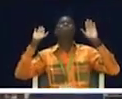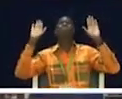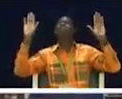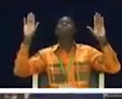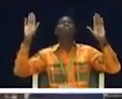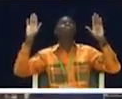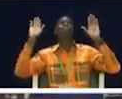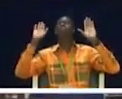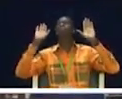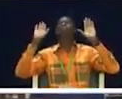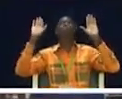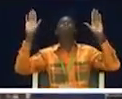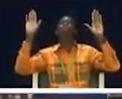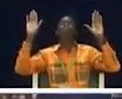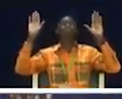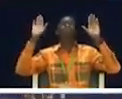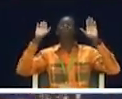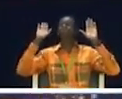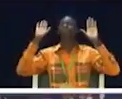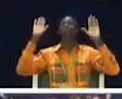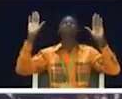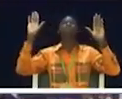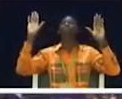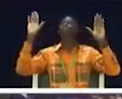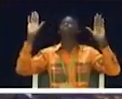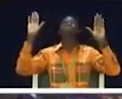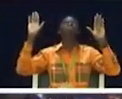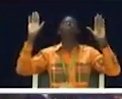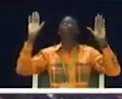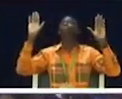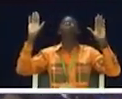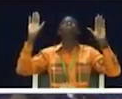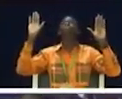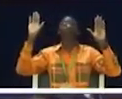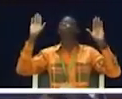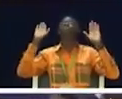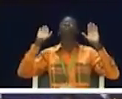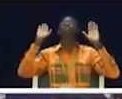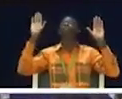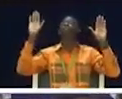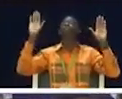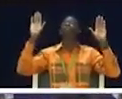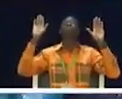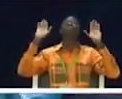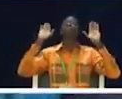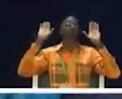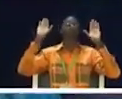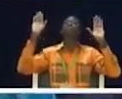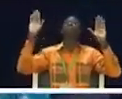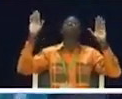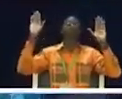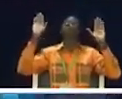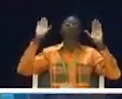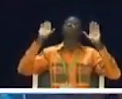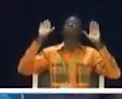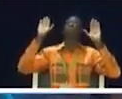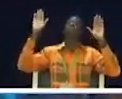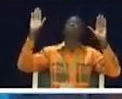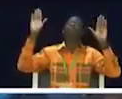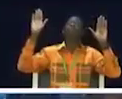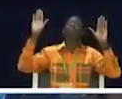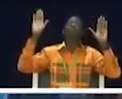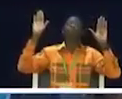say. Wonderful, wonderful, wonderful. You are wonderful. Wonderful,